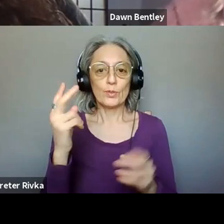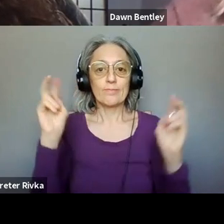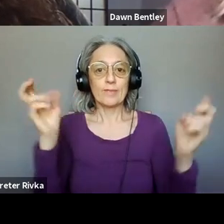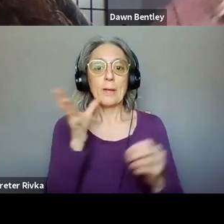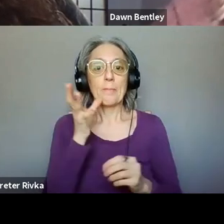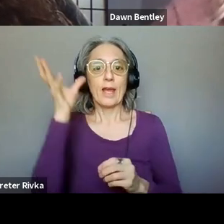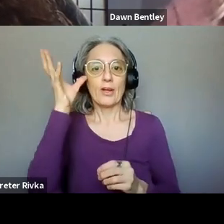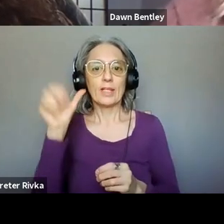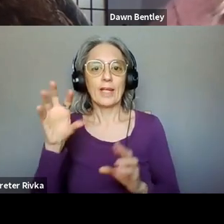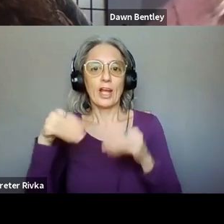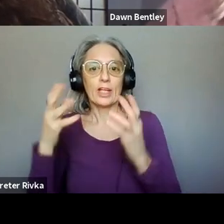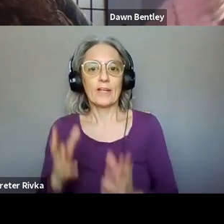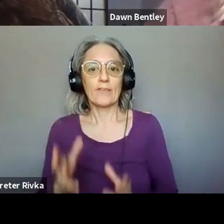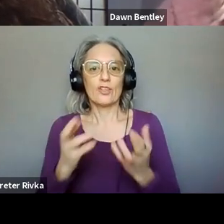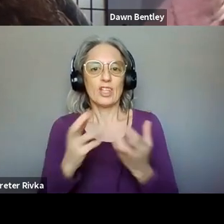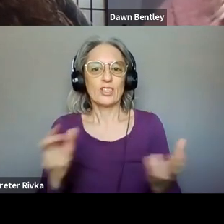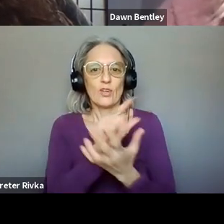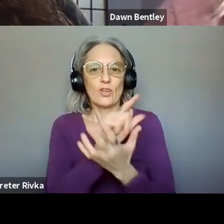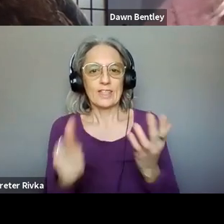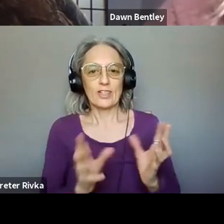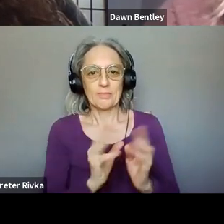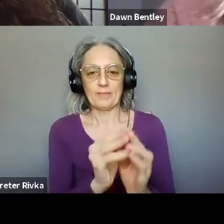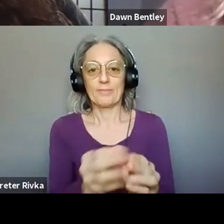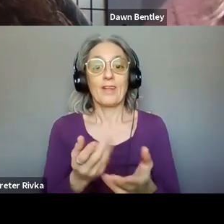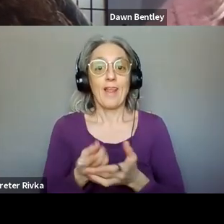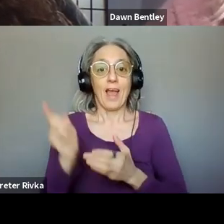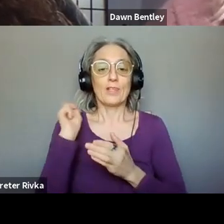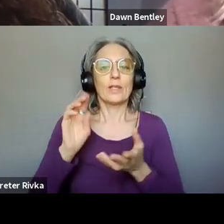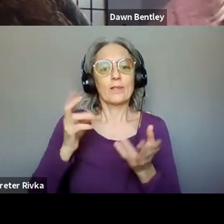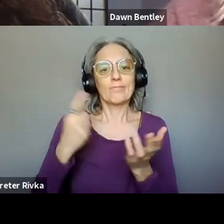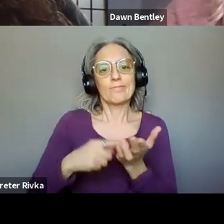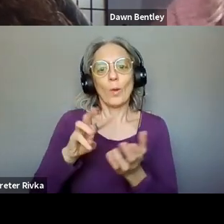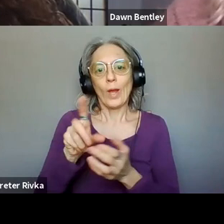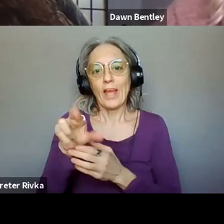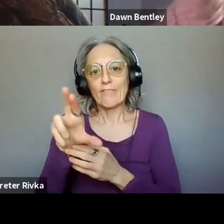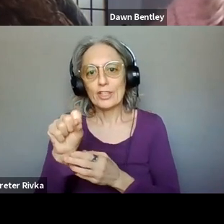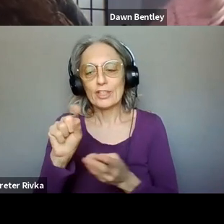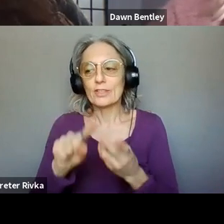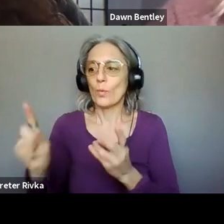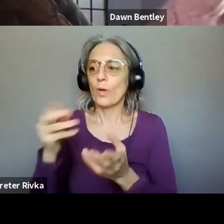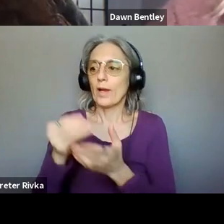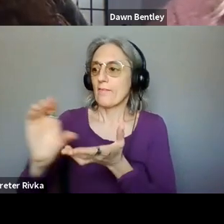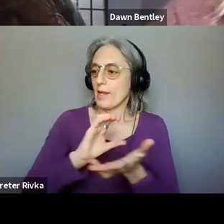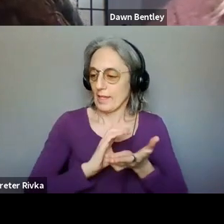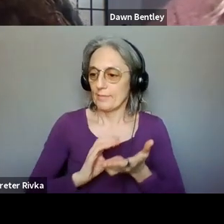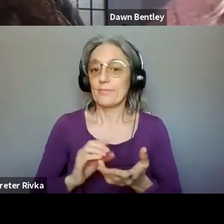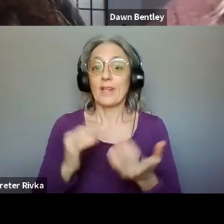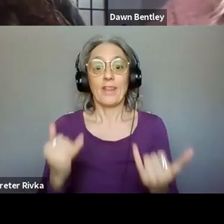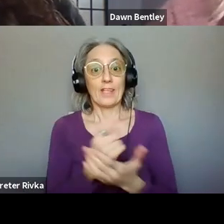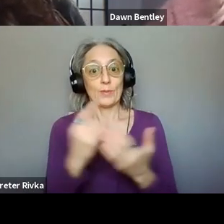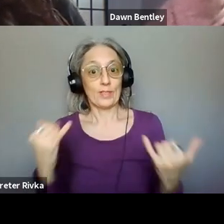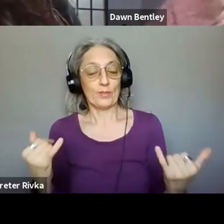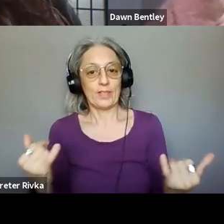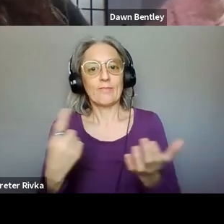Resources series. Last week we discussed waivers and funding sources, and this week we are going to be discussing guardianship and